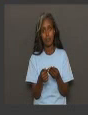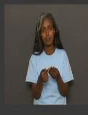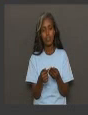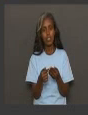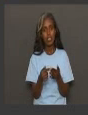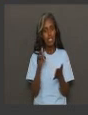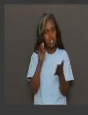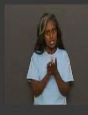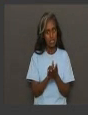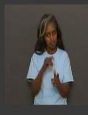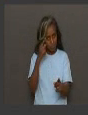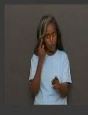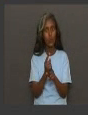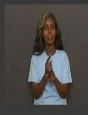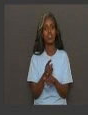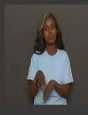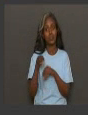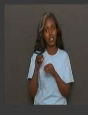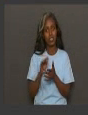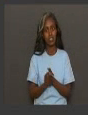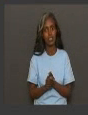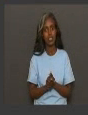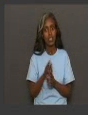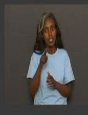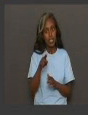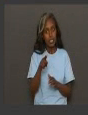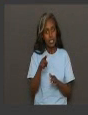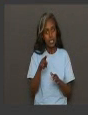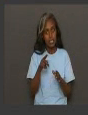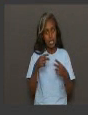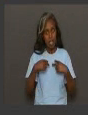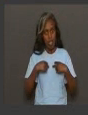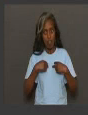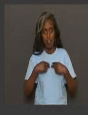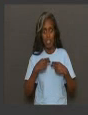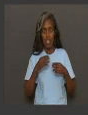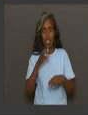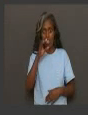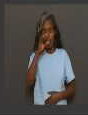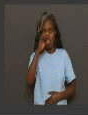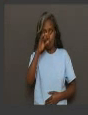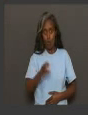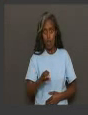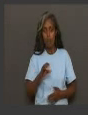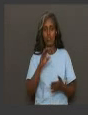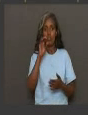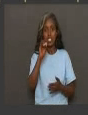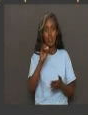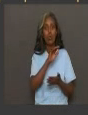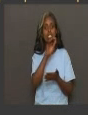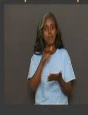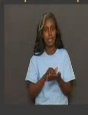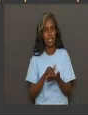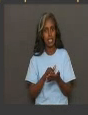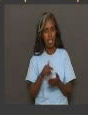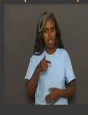That is correct, students. It does have a column of zeros in the middle.